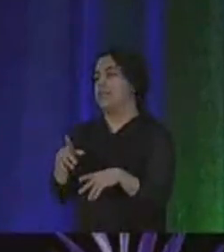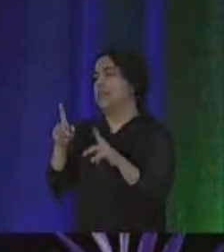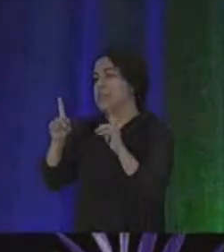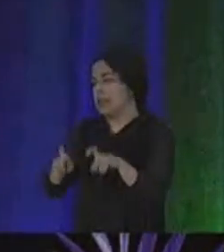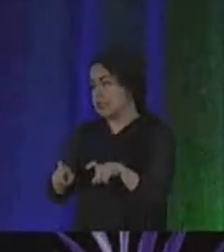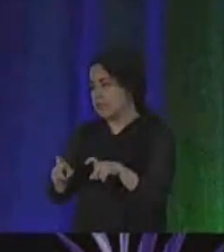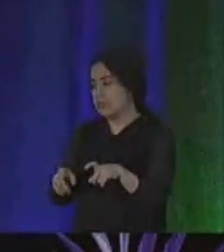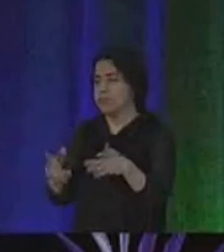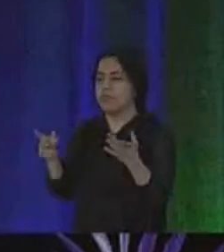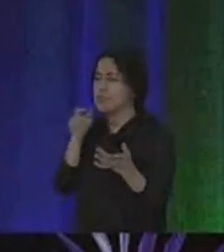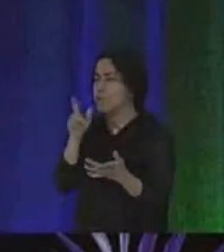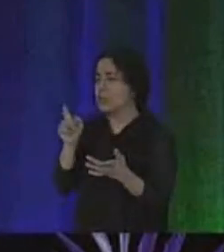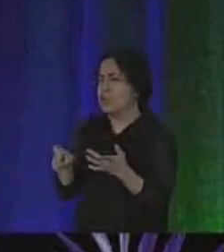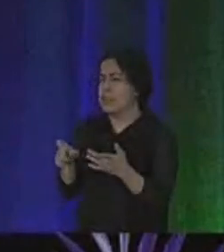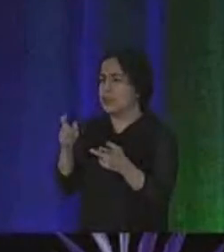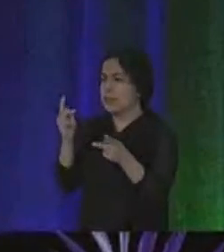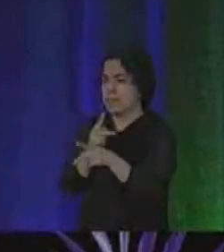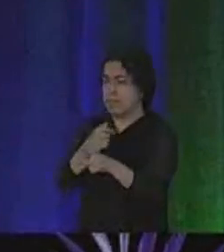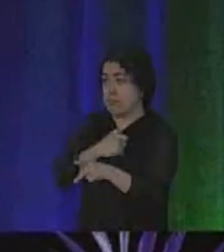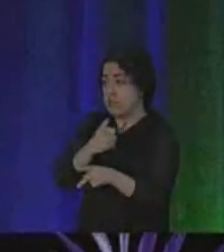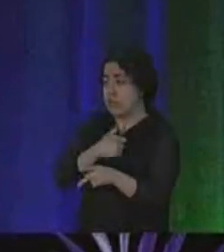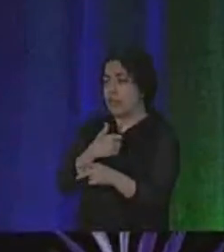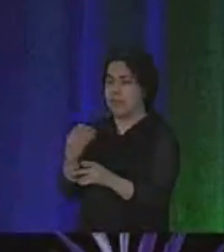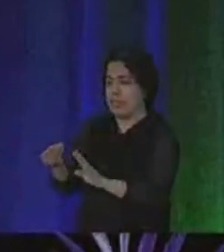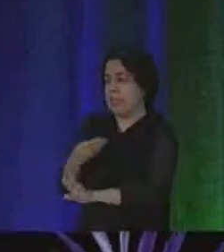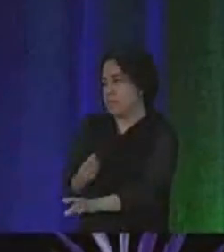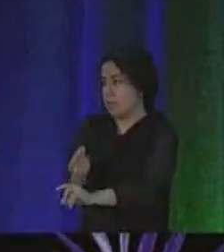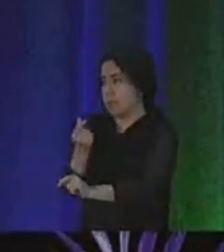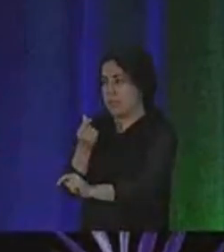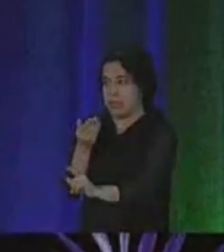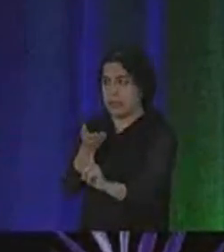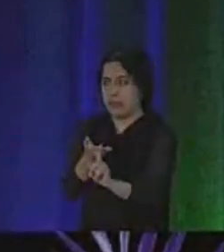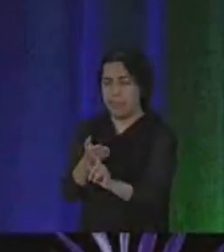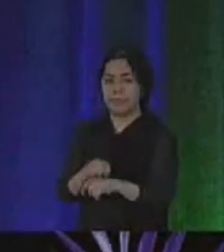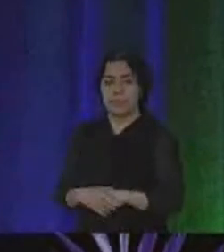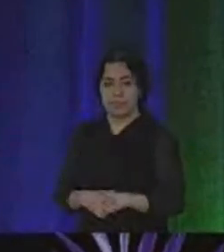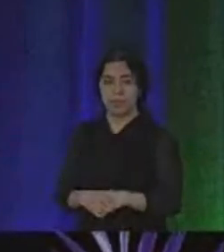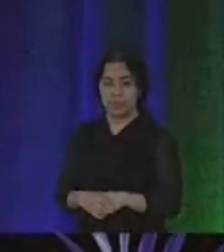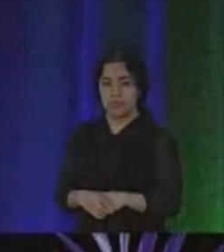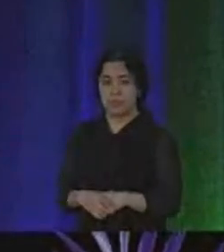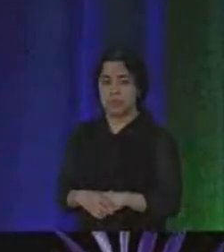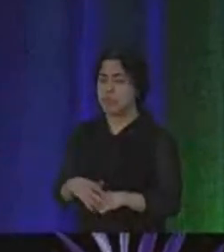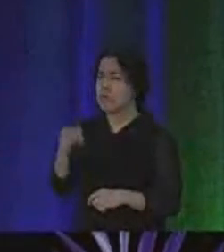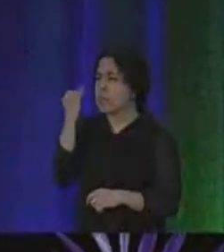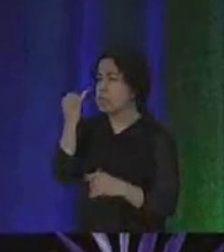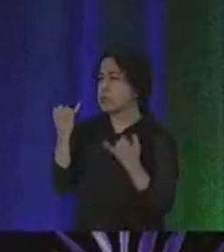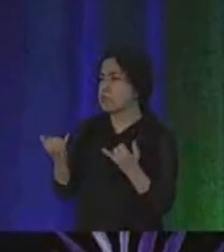given to me out of the box. There we go. Let's say